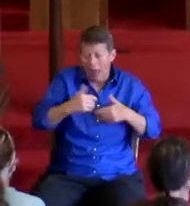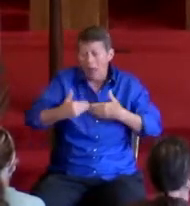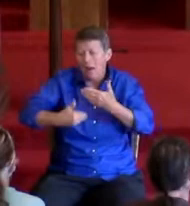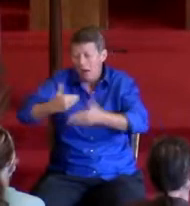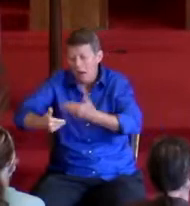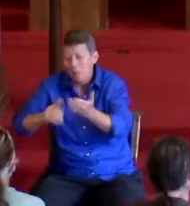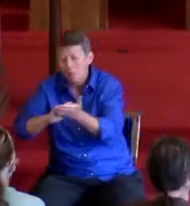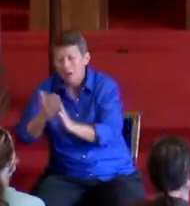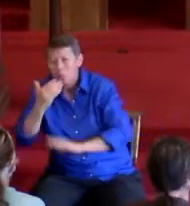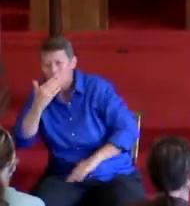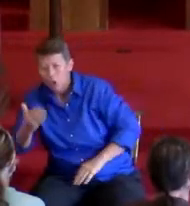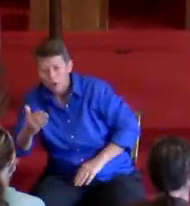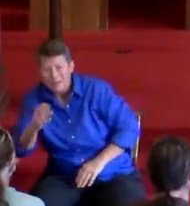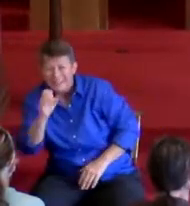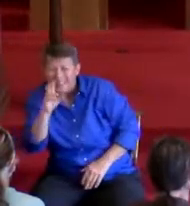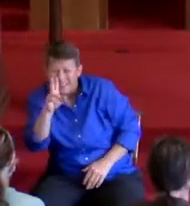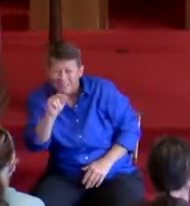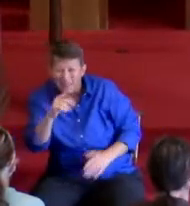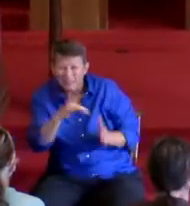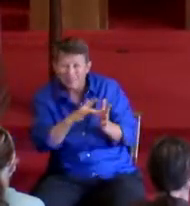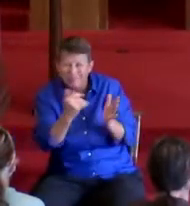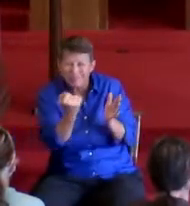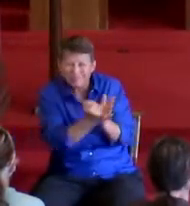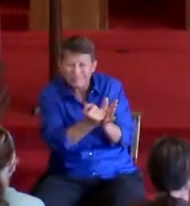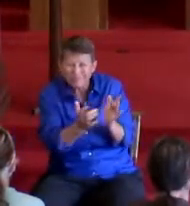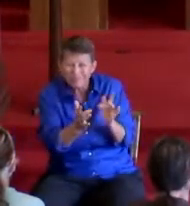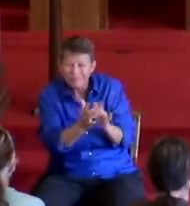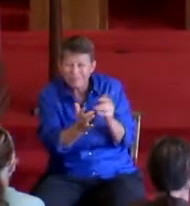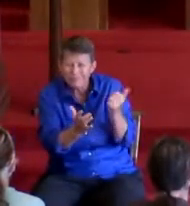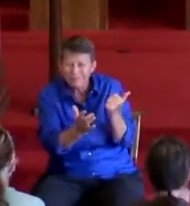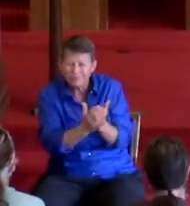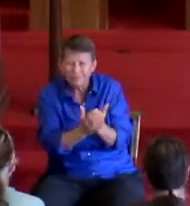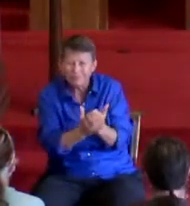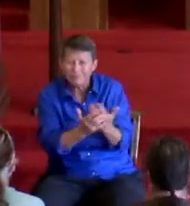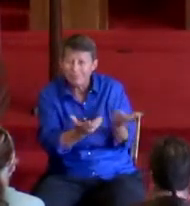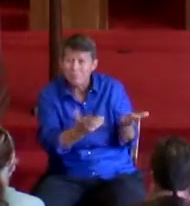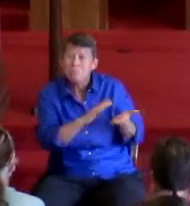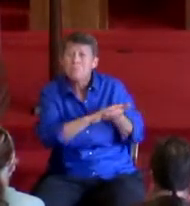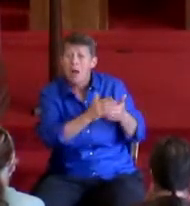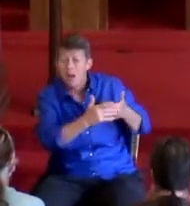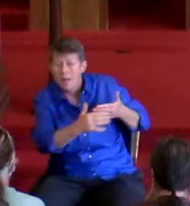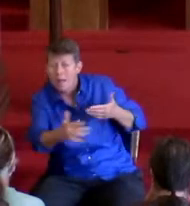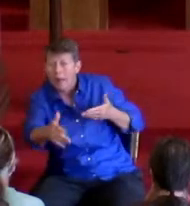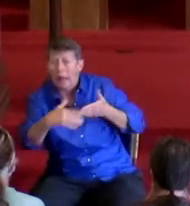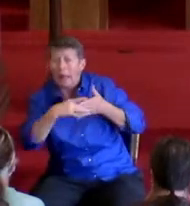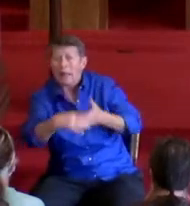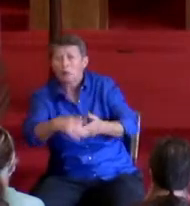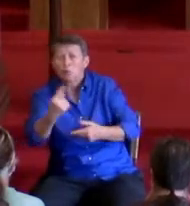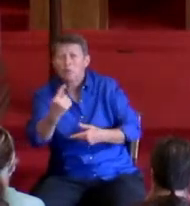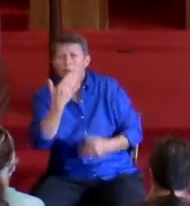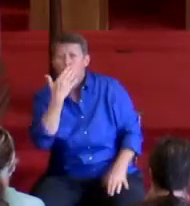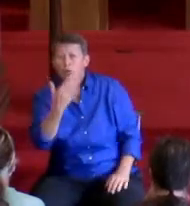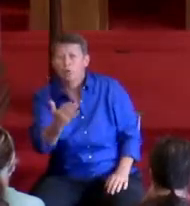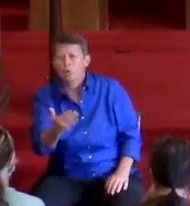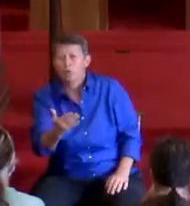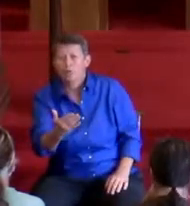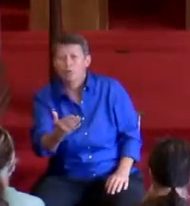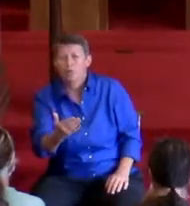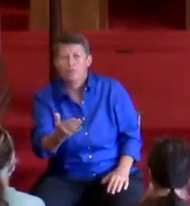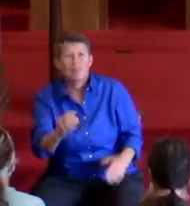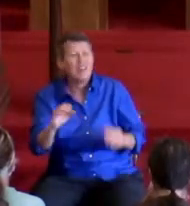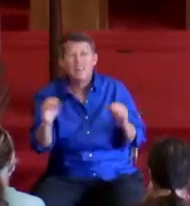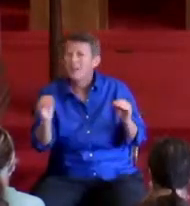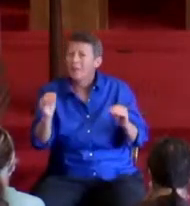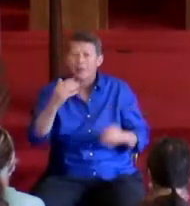crucifixion of God's own child. The Bible teaches that no one is ever too far gone. Nothing we've done is ever